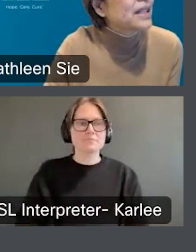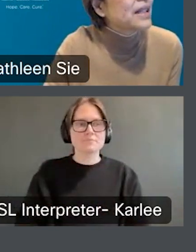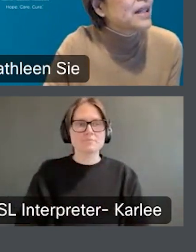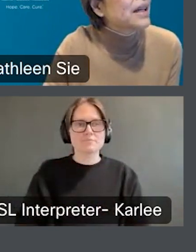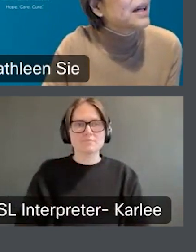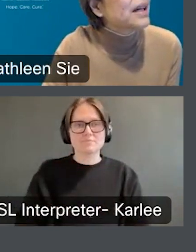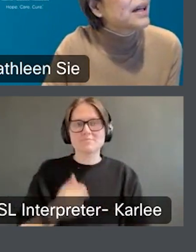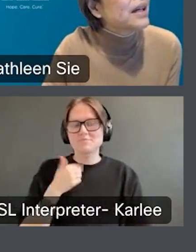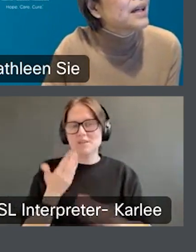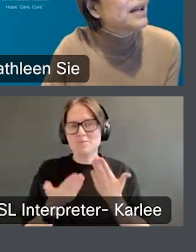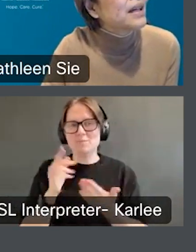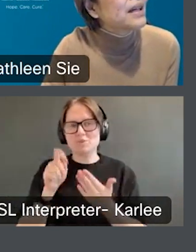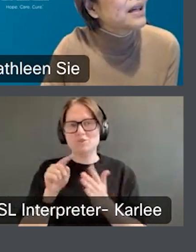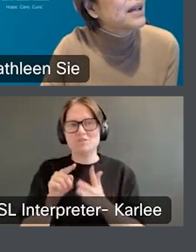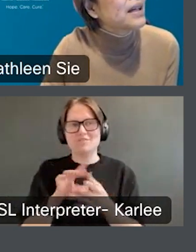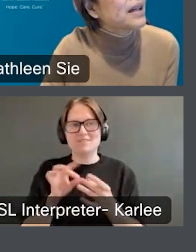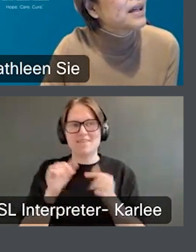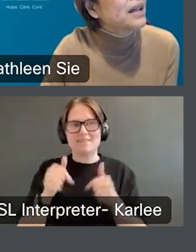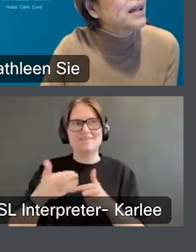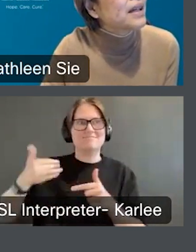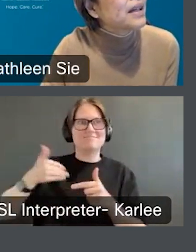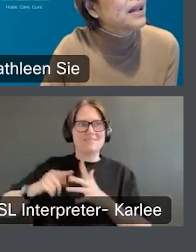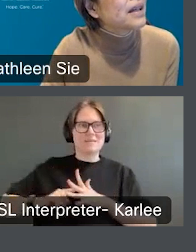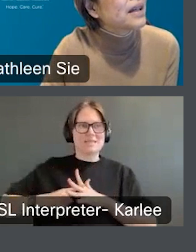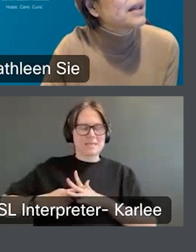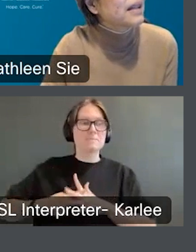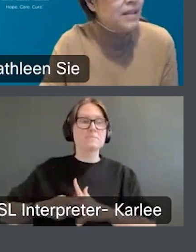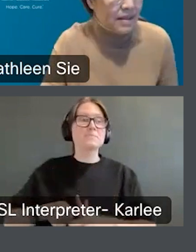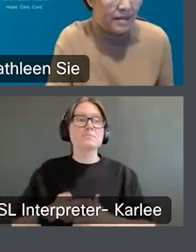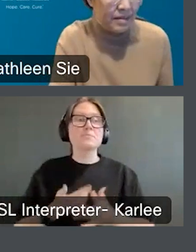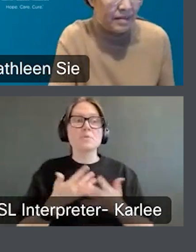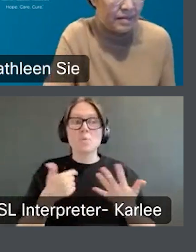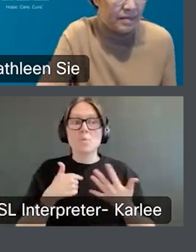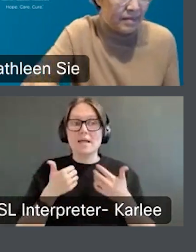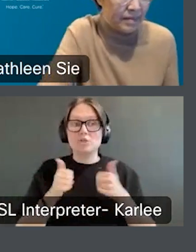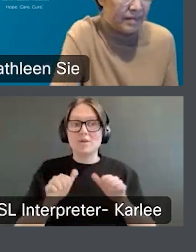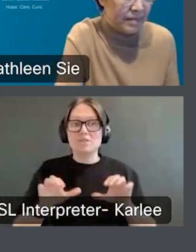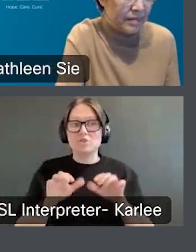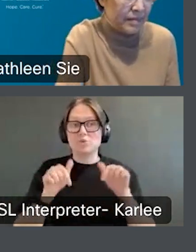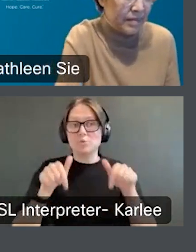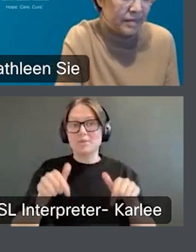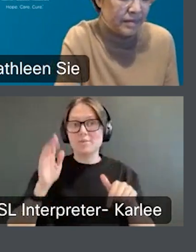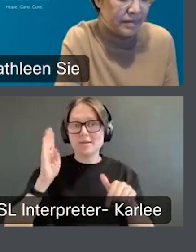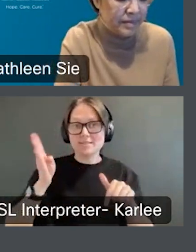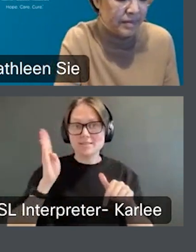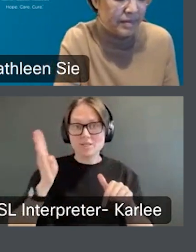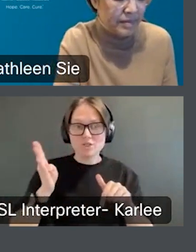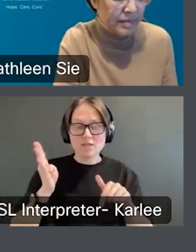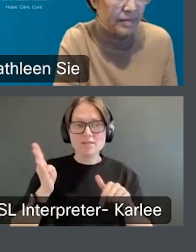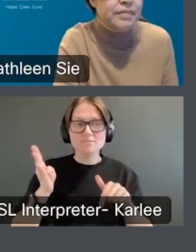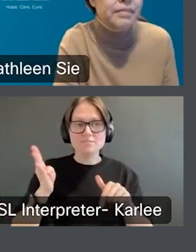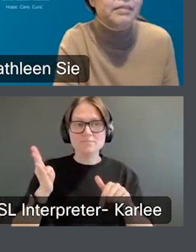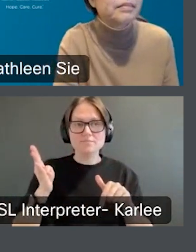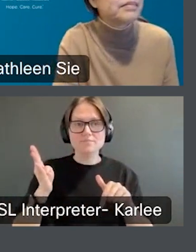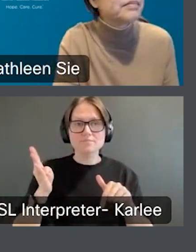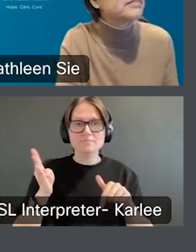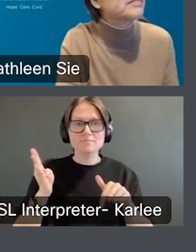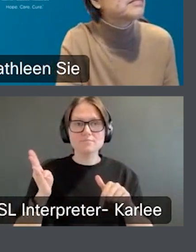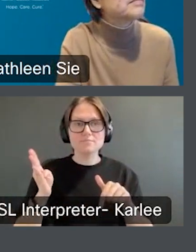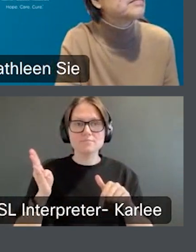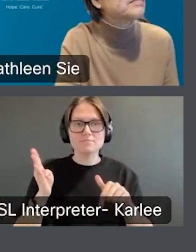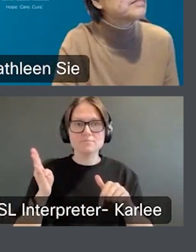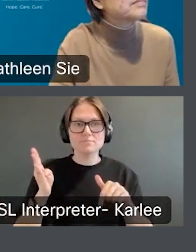at the beginning, what I tried to do with the presentations is to provide what kind